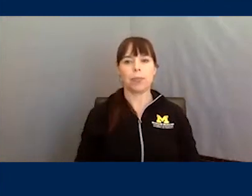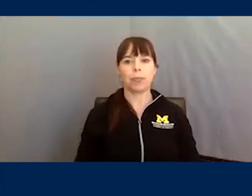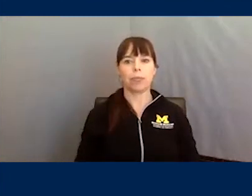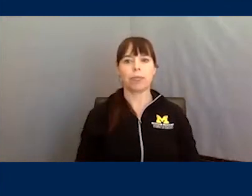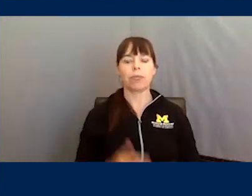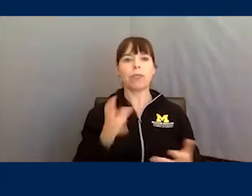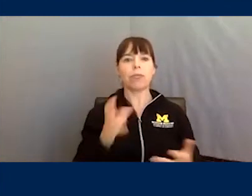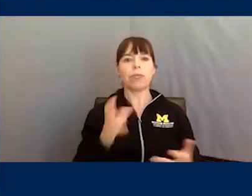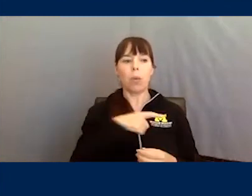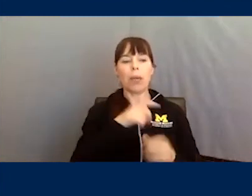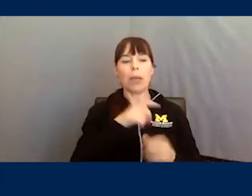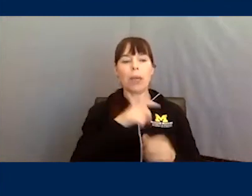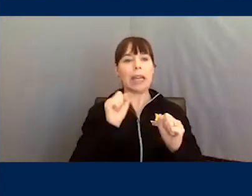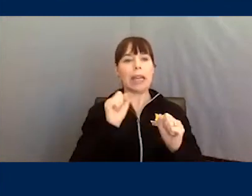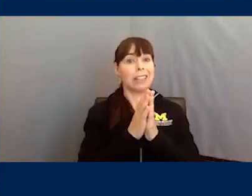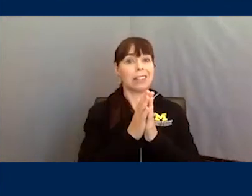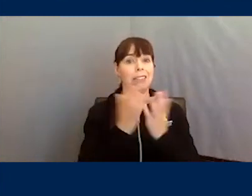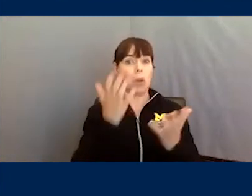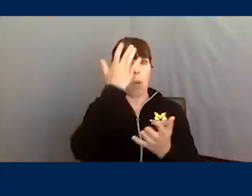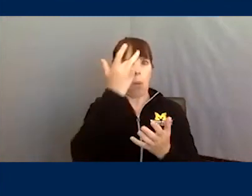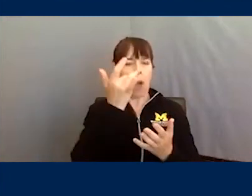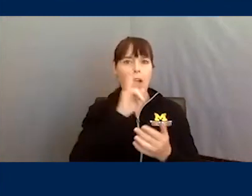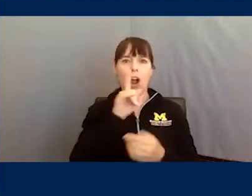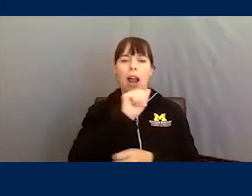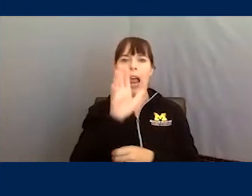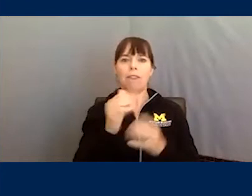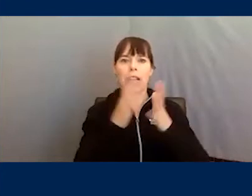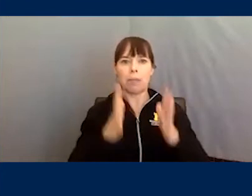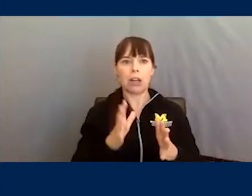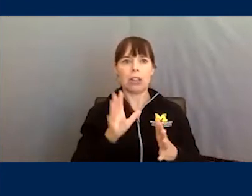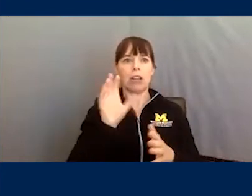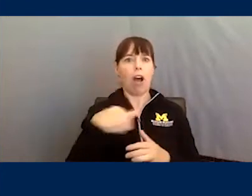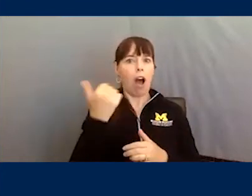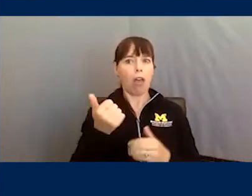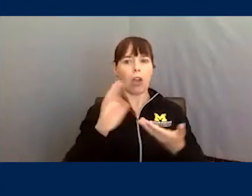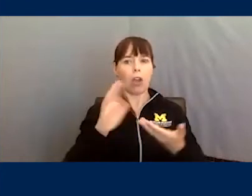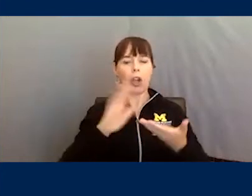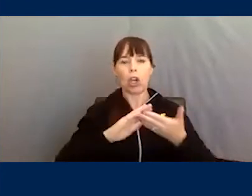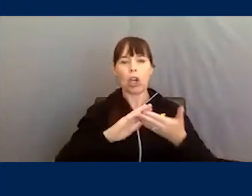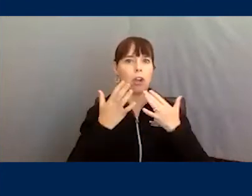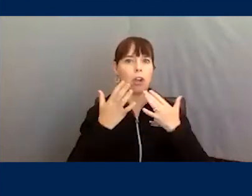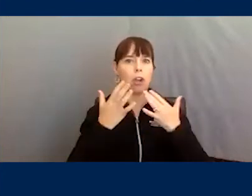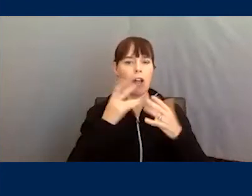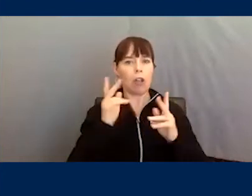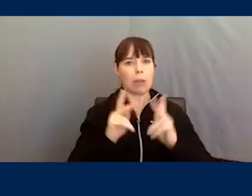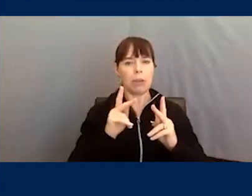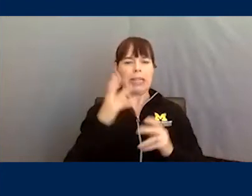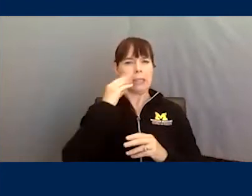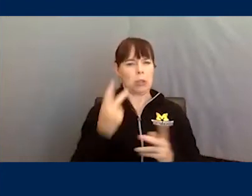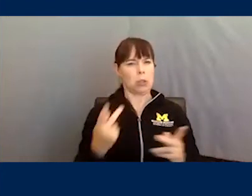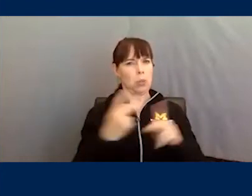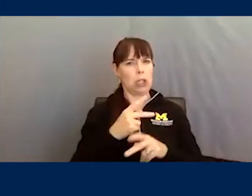So we can ask the question, why are African Americans and other communities of color experiencing worse outcomes